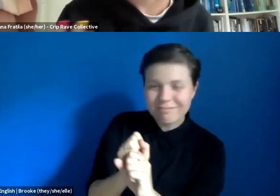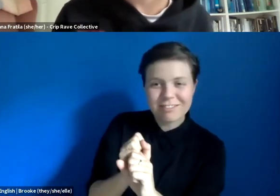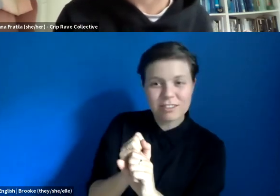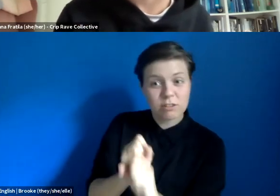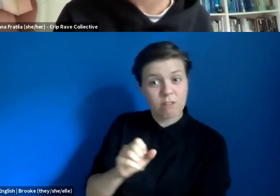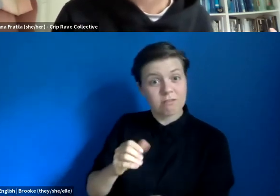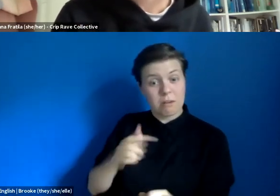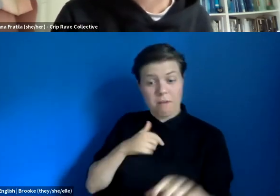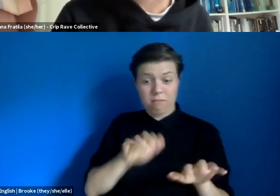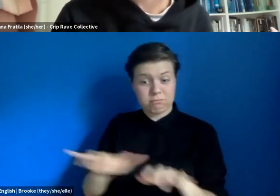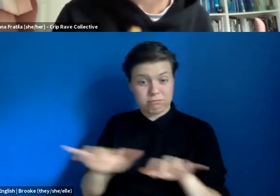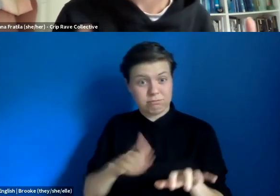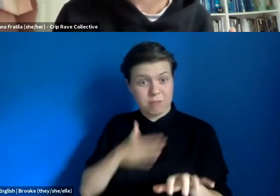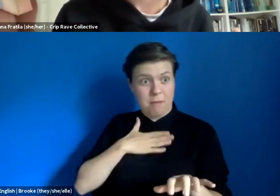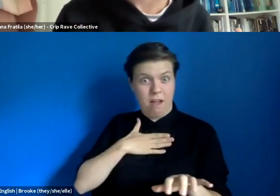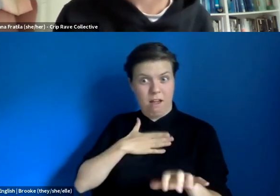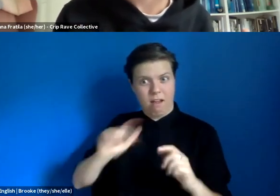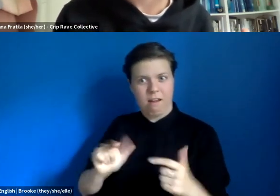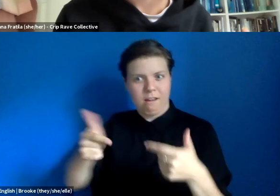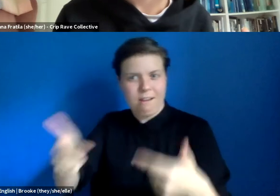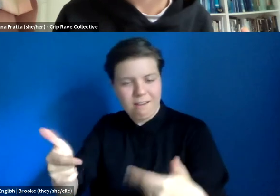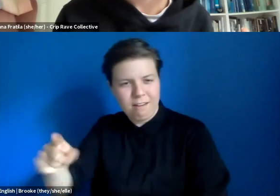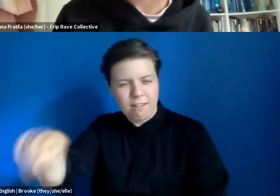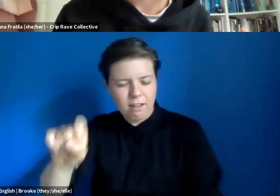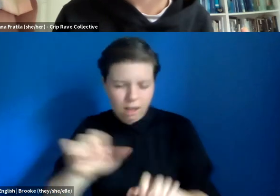body to kind of